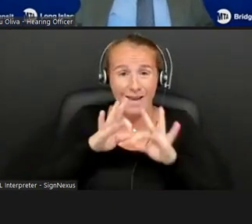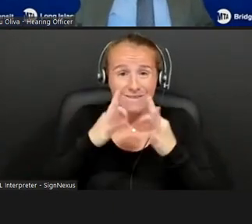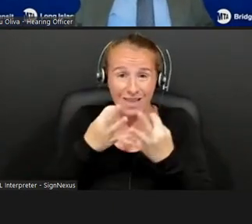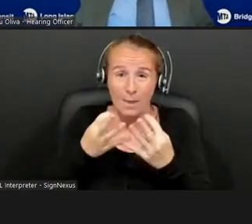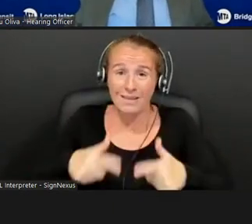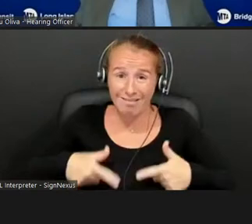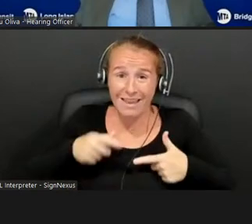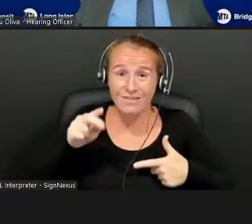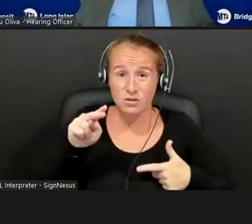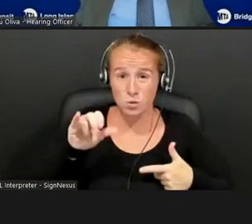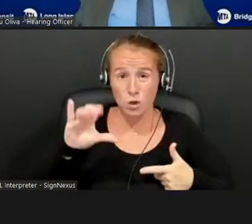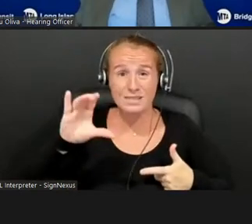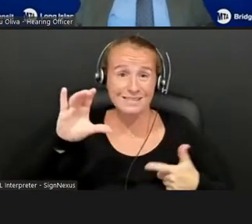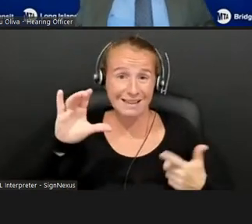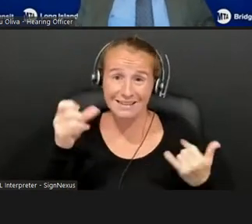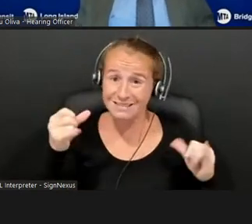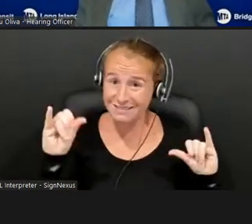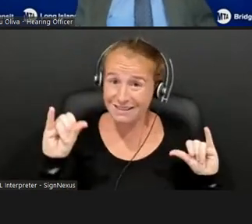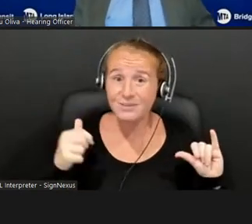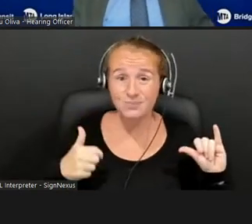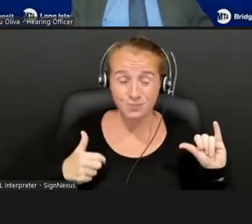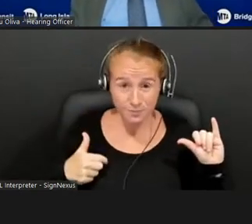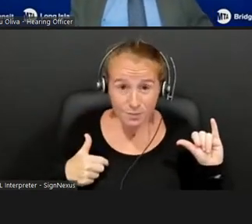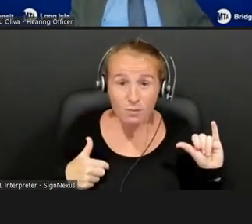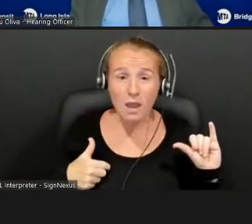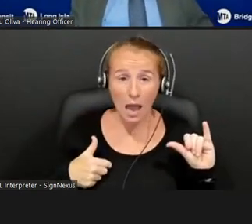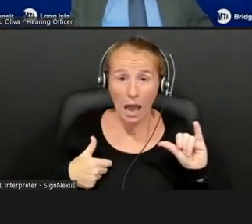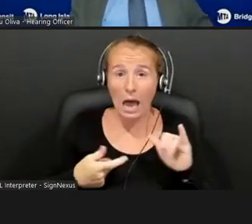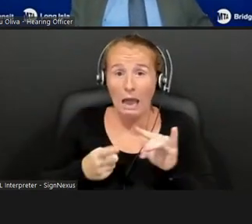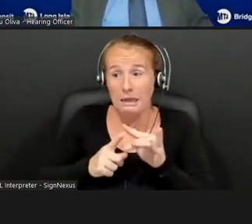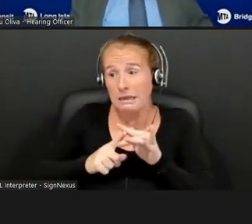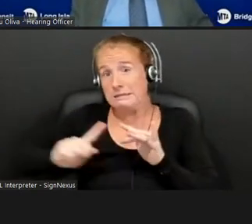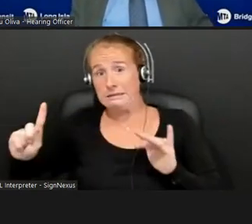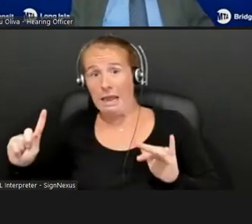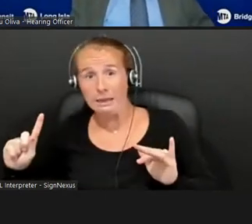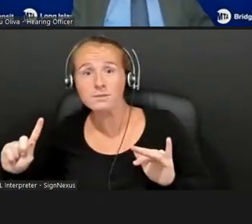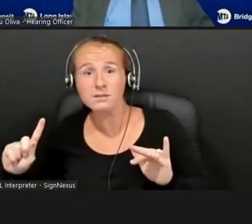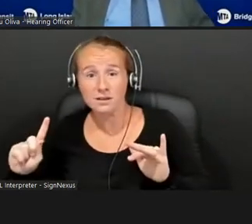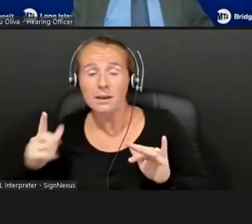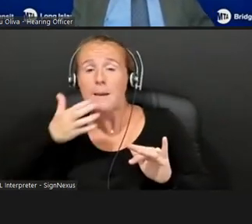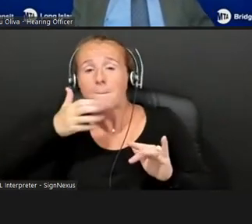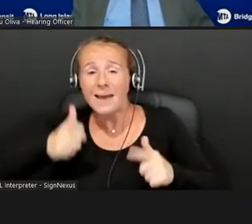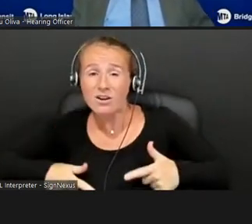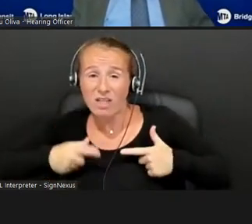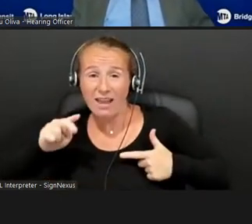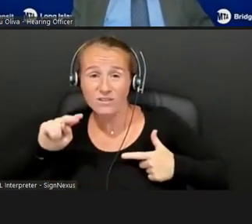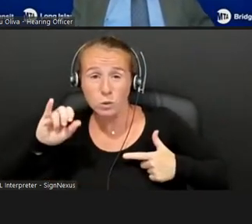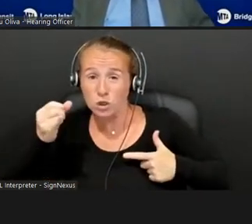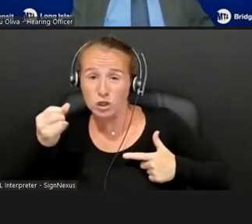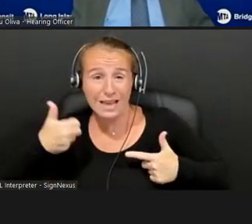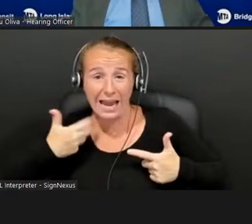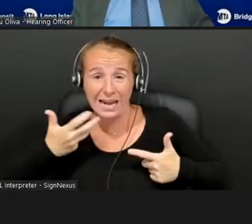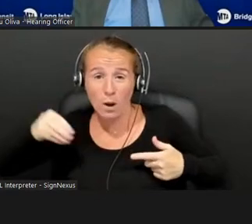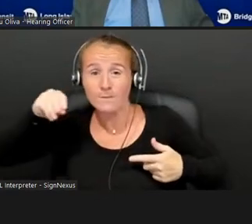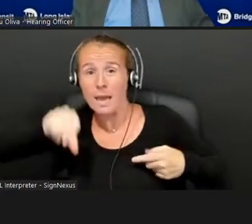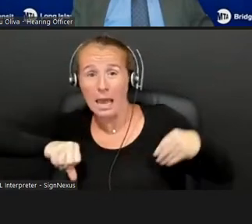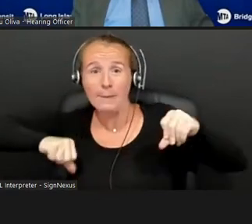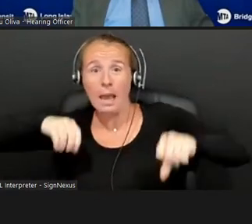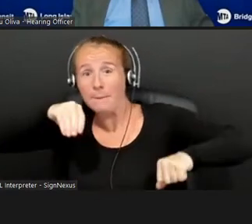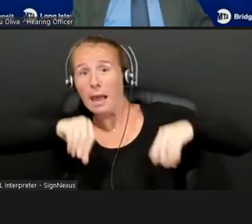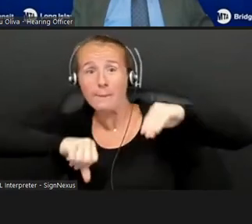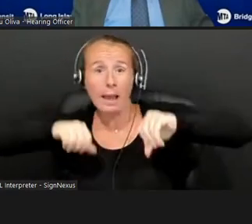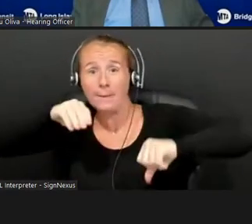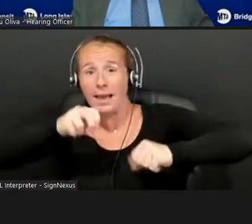York City still and I made the escape to get out to have a better life in New Jersey not to keep pouring money into the New York City